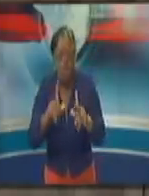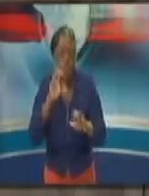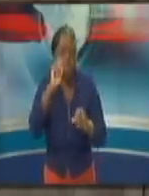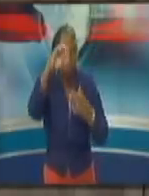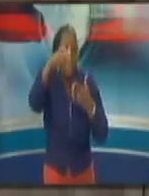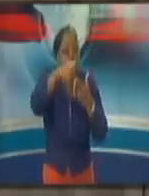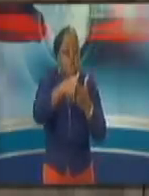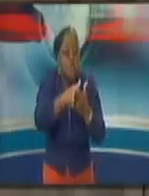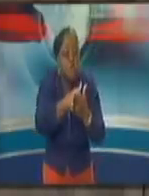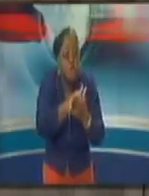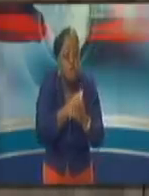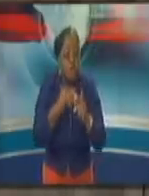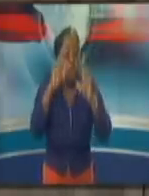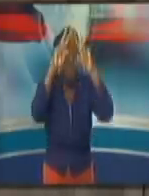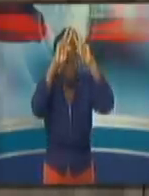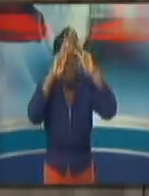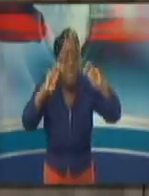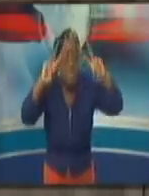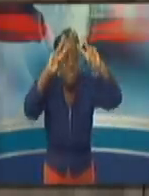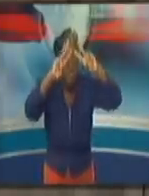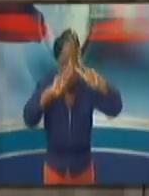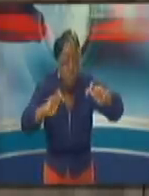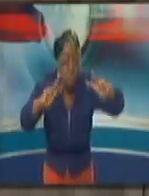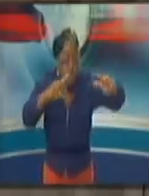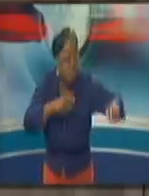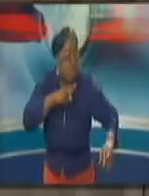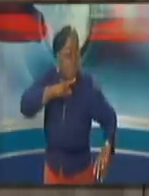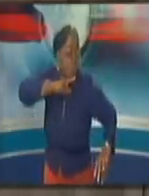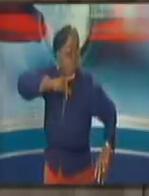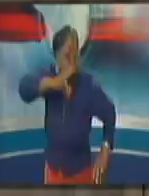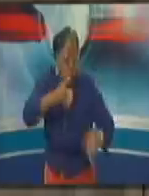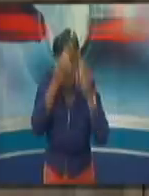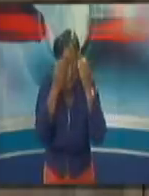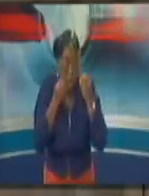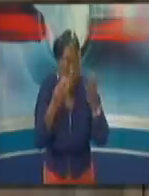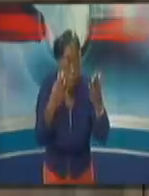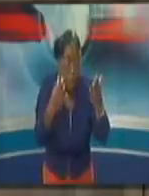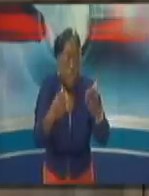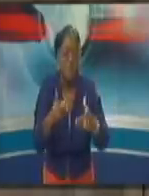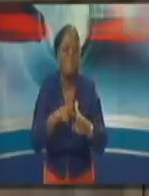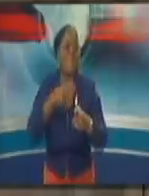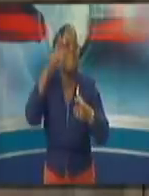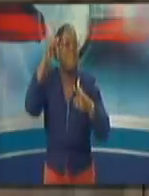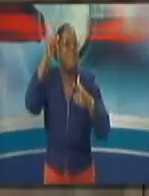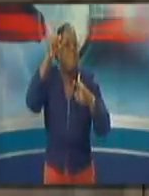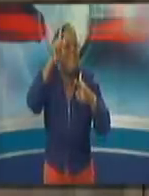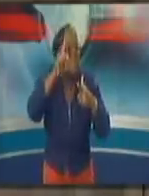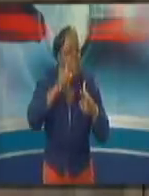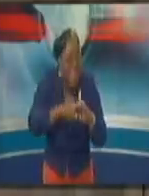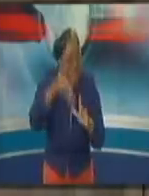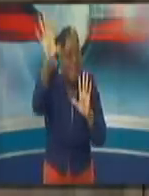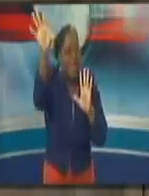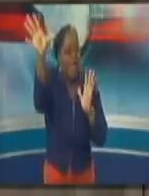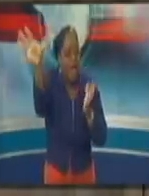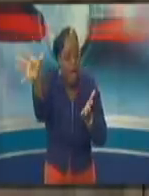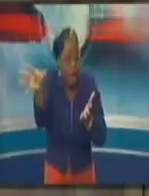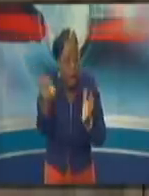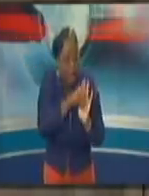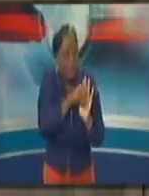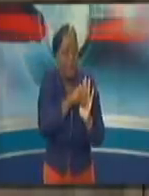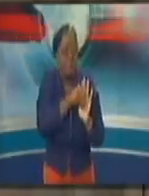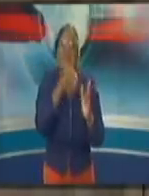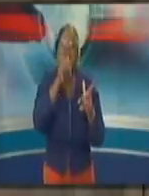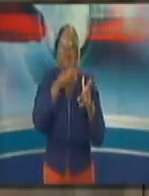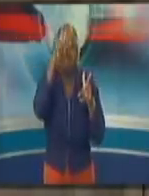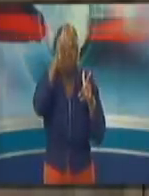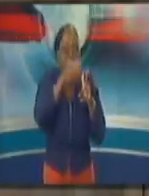is statistically significant. We will disseminate that to all our clinicians so that they are aware and abreast of the new information that is coming, so that we can